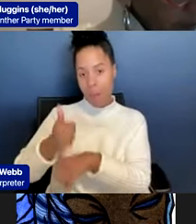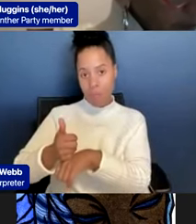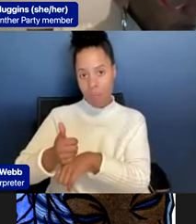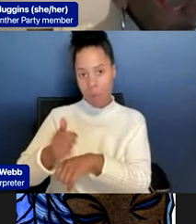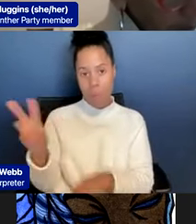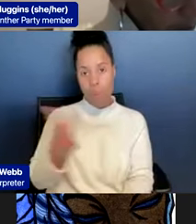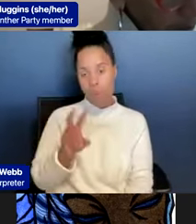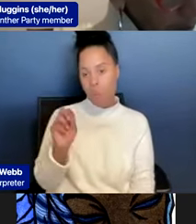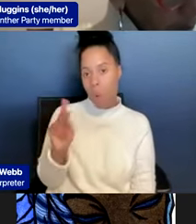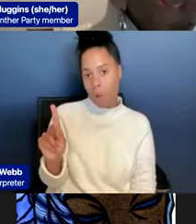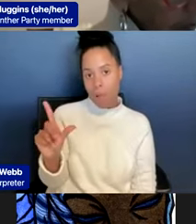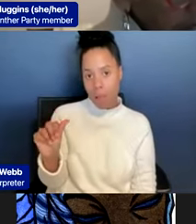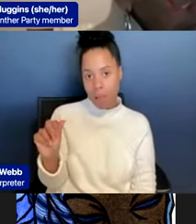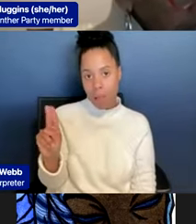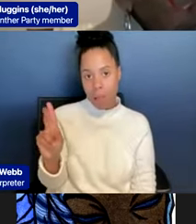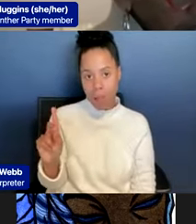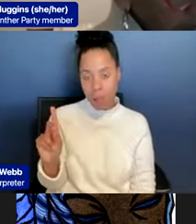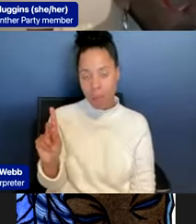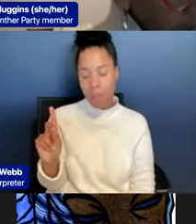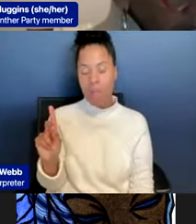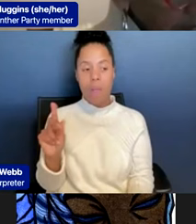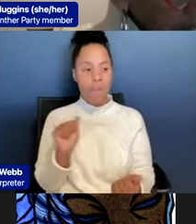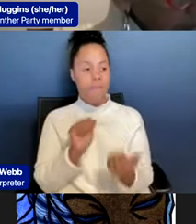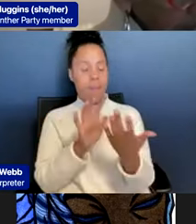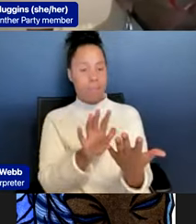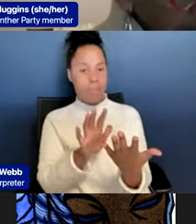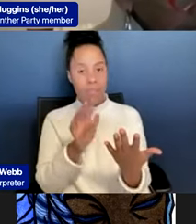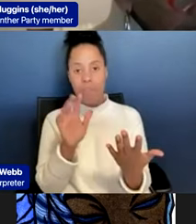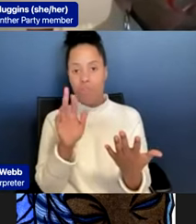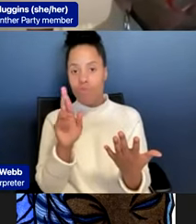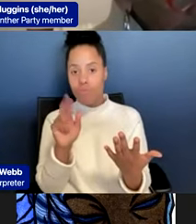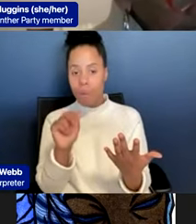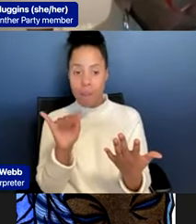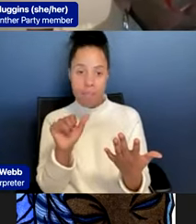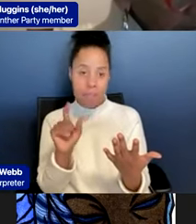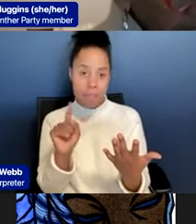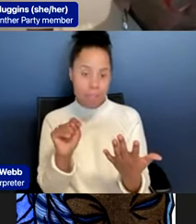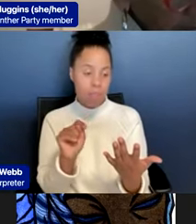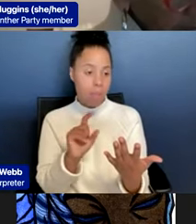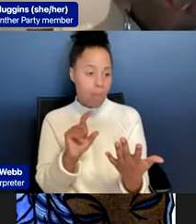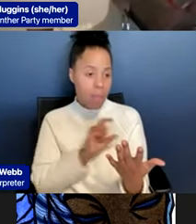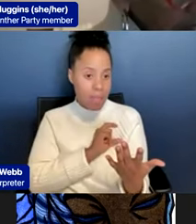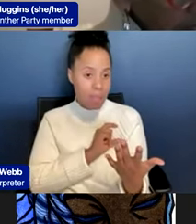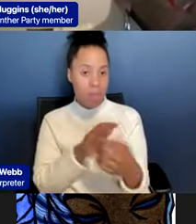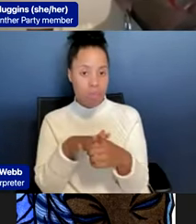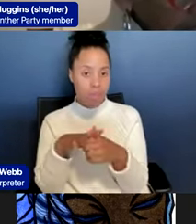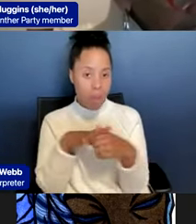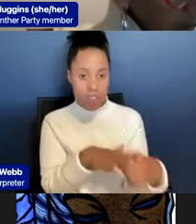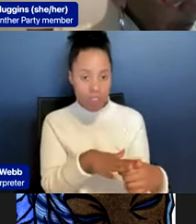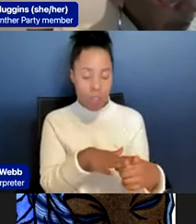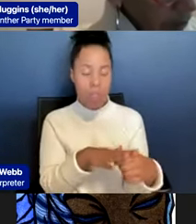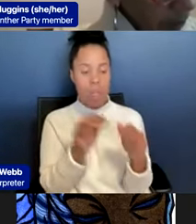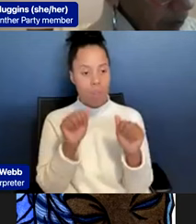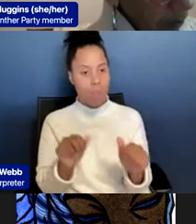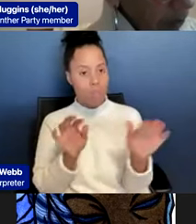bay and facing racist police oppression, could find his own horizon, could find his own